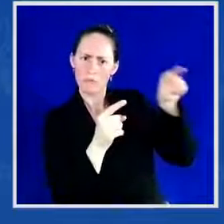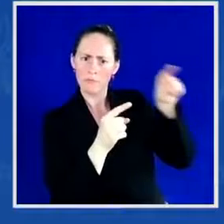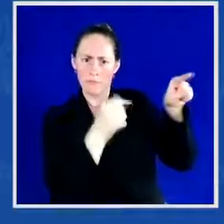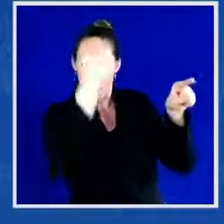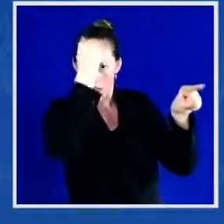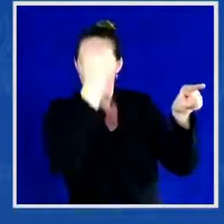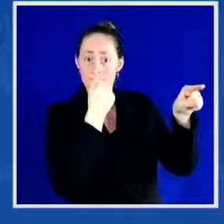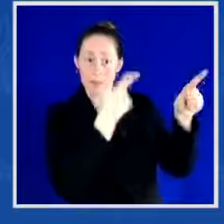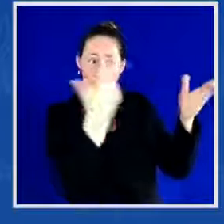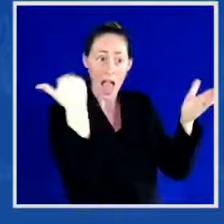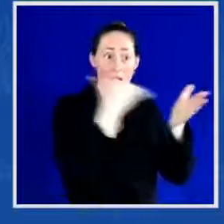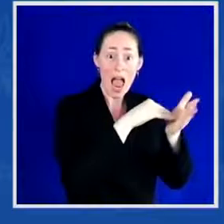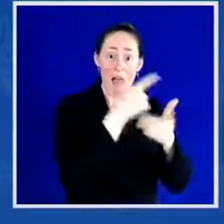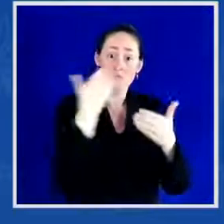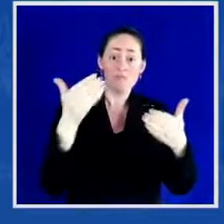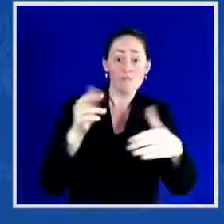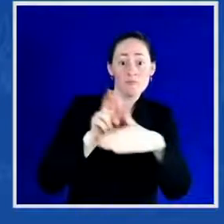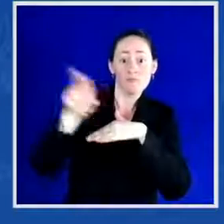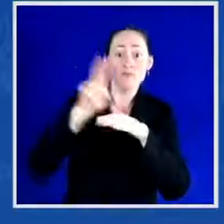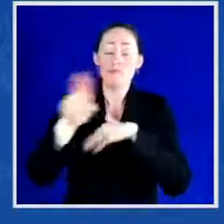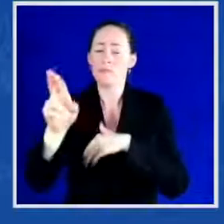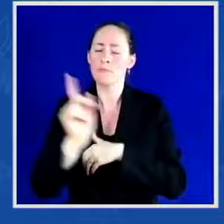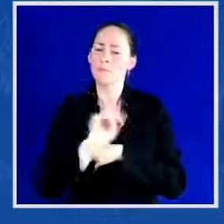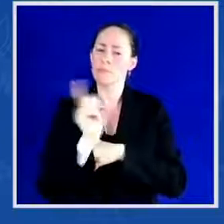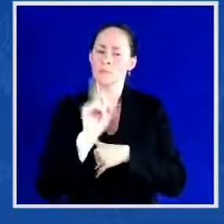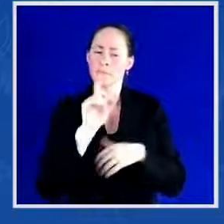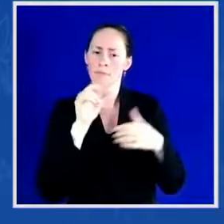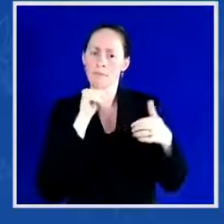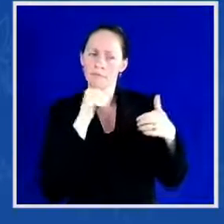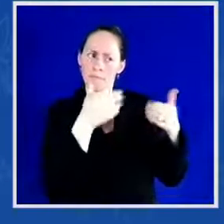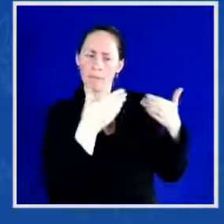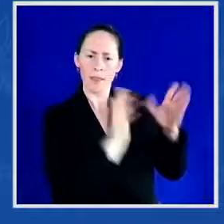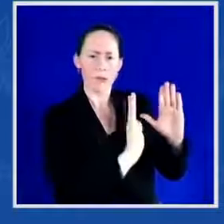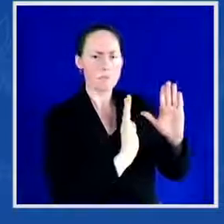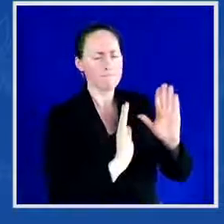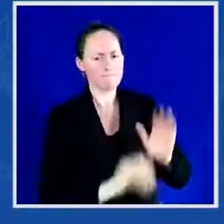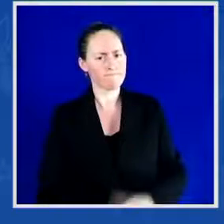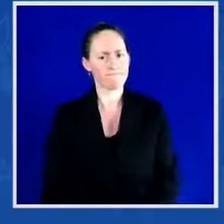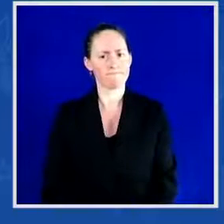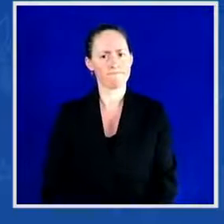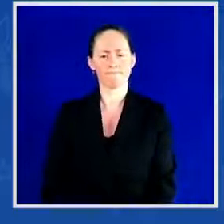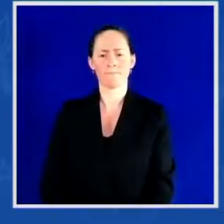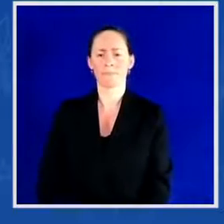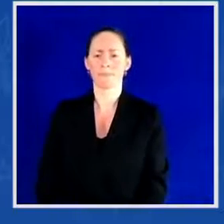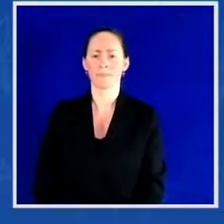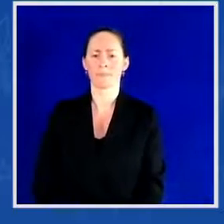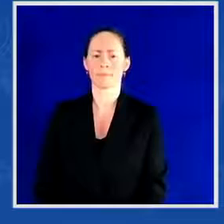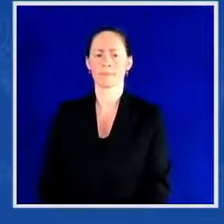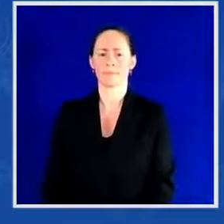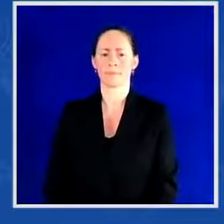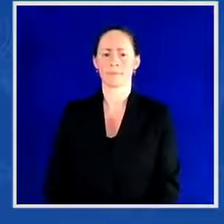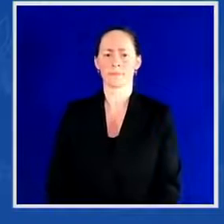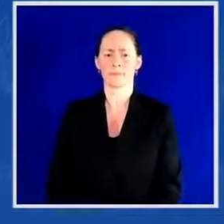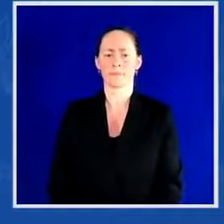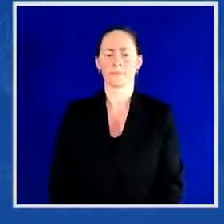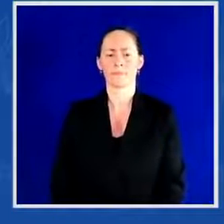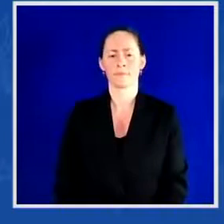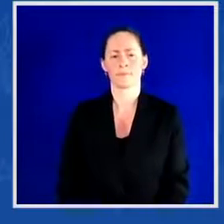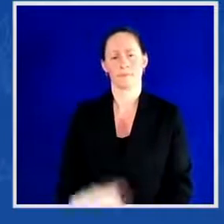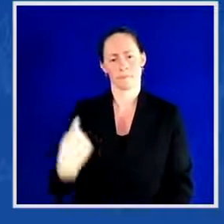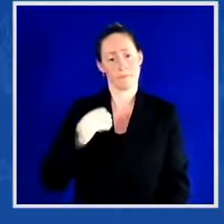to live safely and securely and to enjoy equal measures of freedom, prosperity, and democracy.